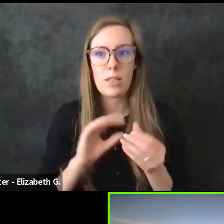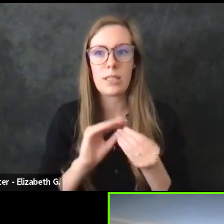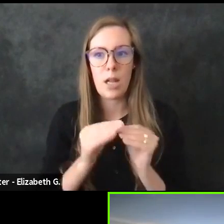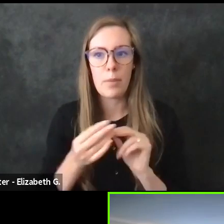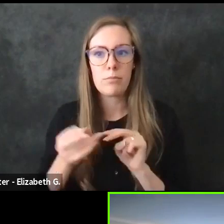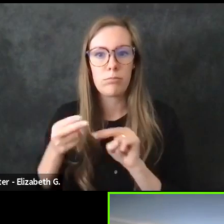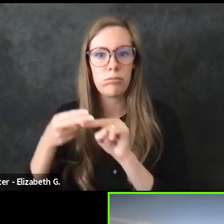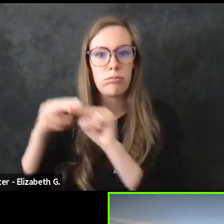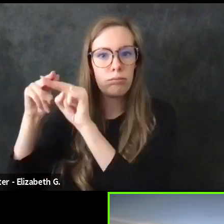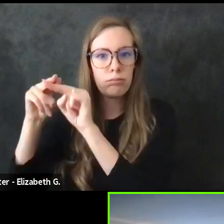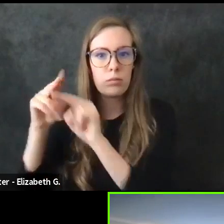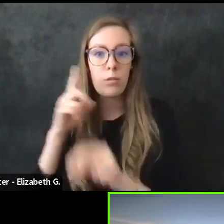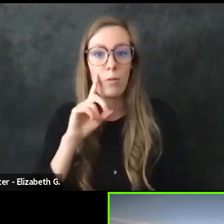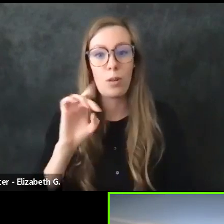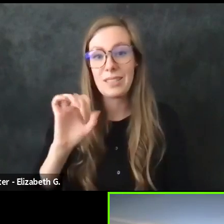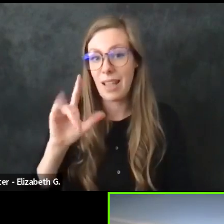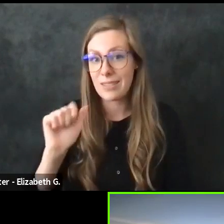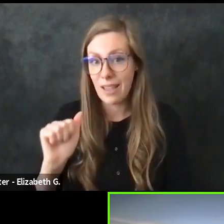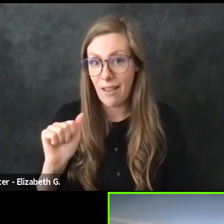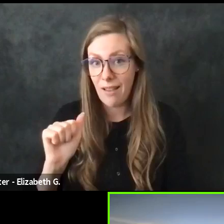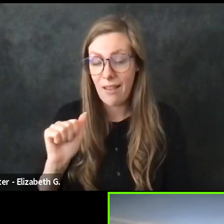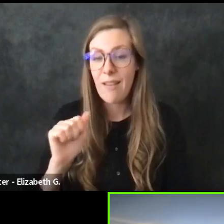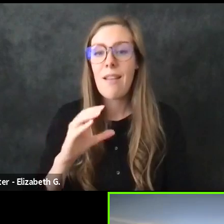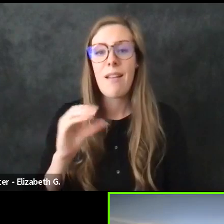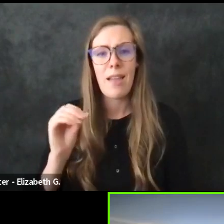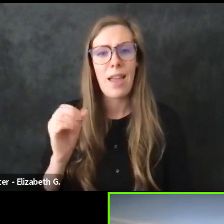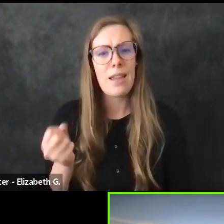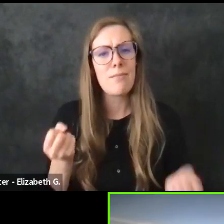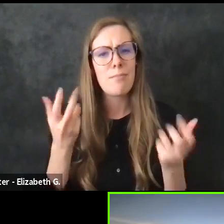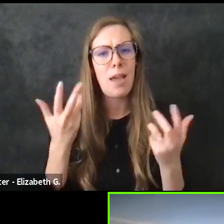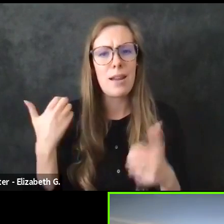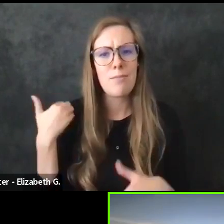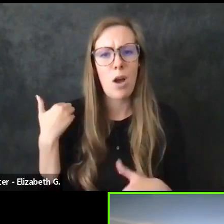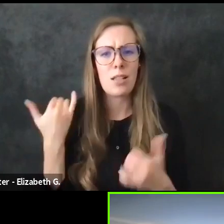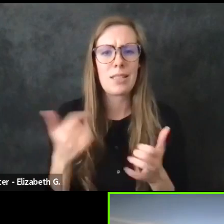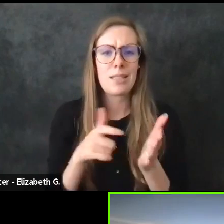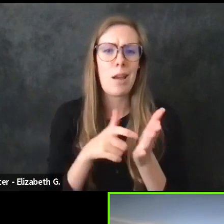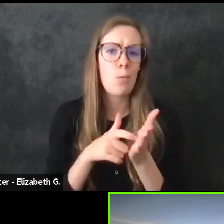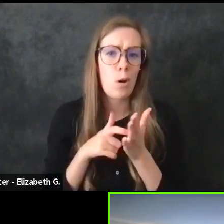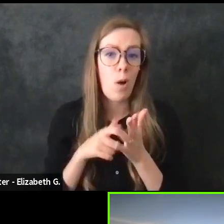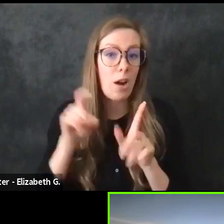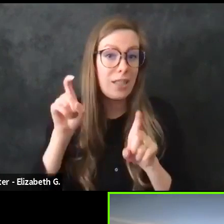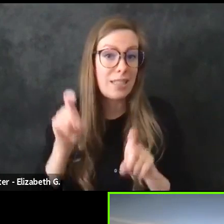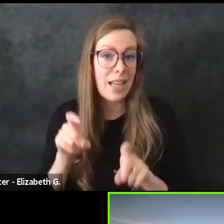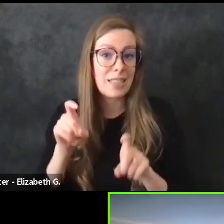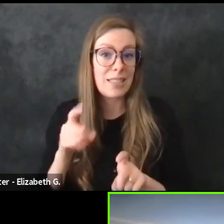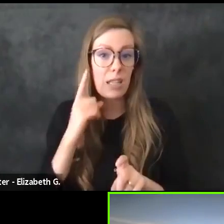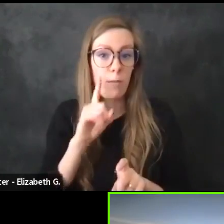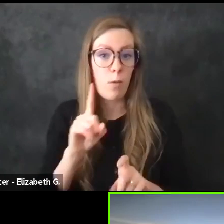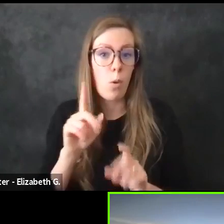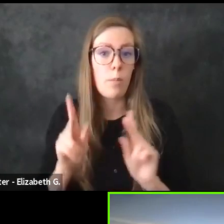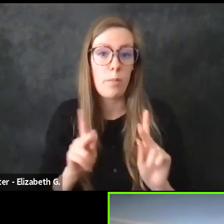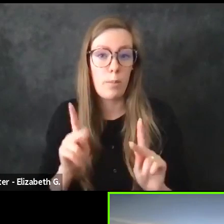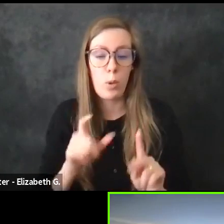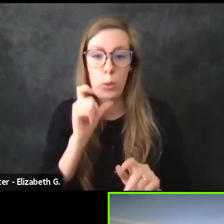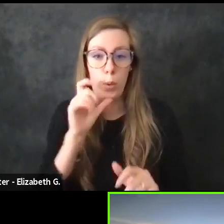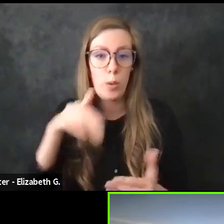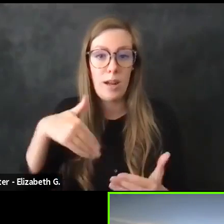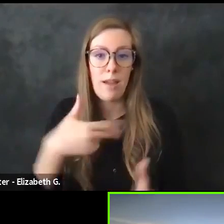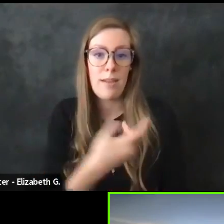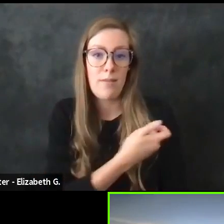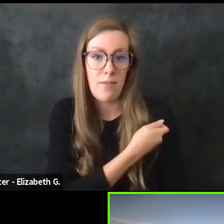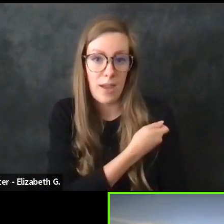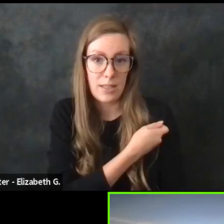variant and the increasing numbers of employers who are requiring testing for their unvaccinated workers, the demand for testing in our community